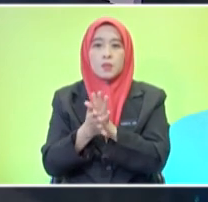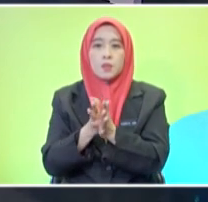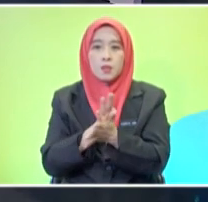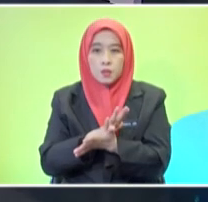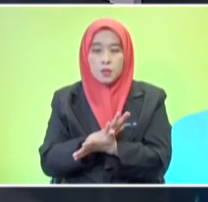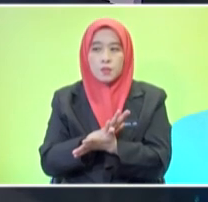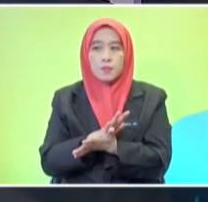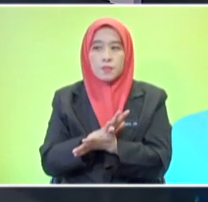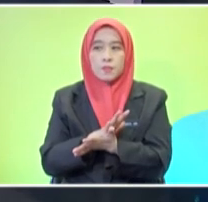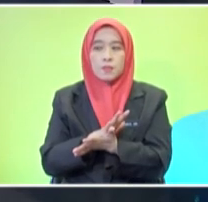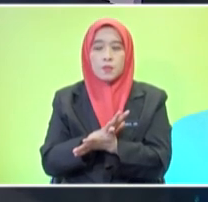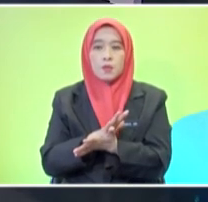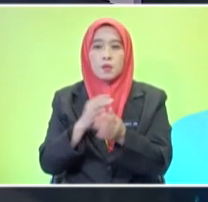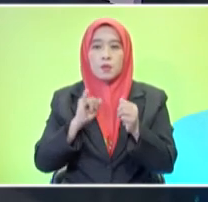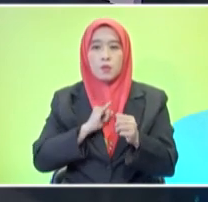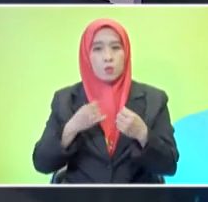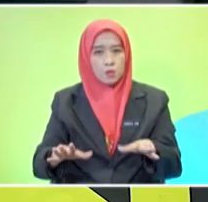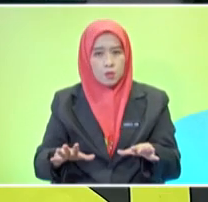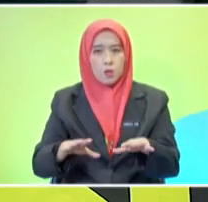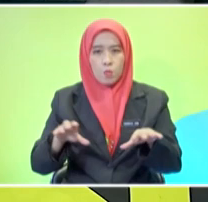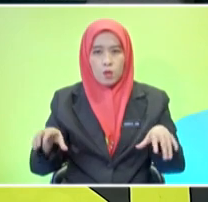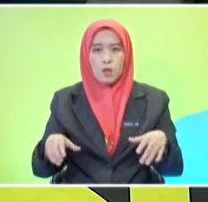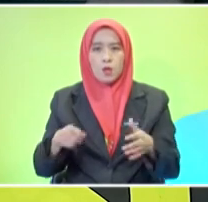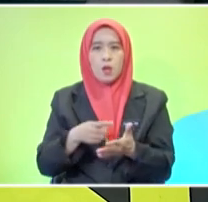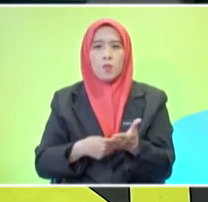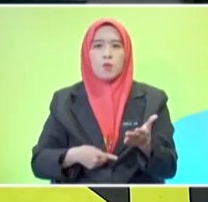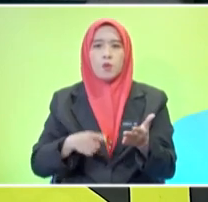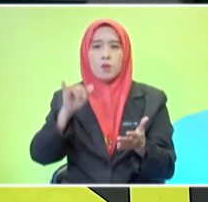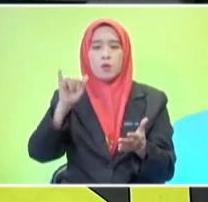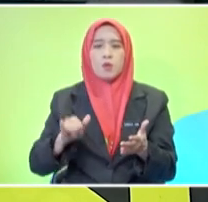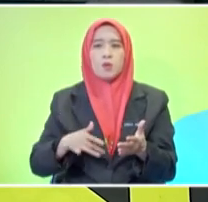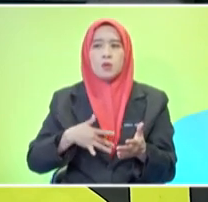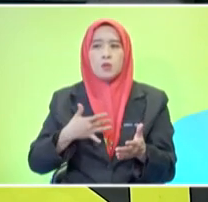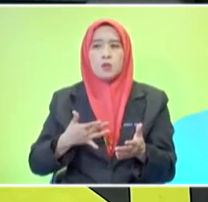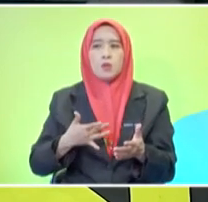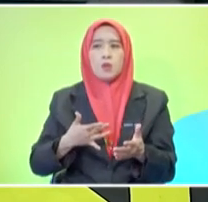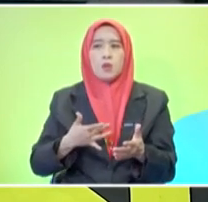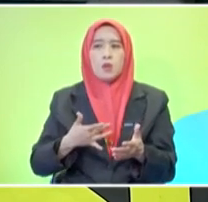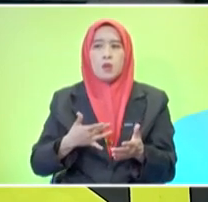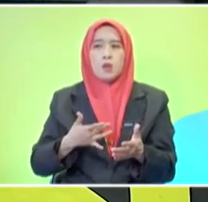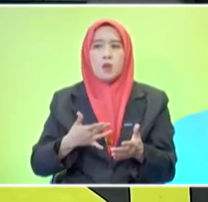So I've done this experiment, and what do you think? Pot A or pot B?